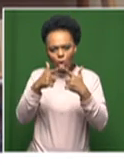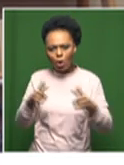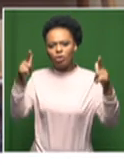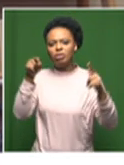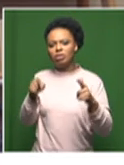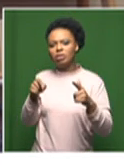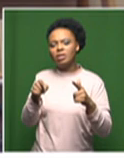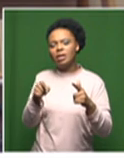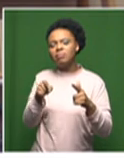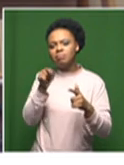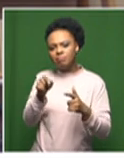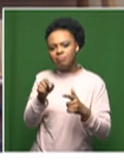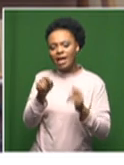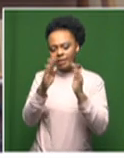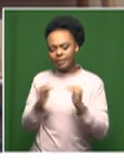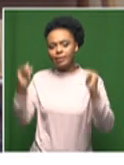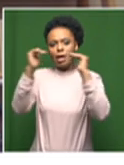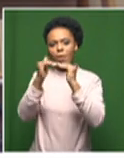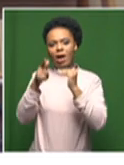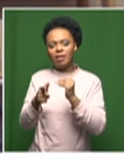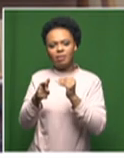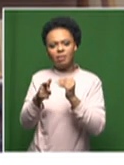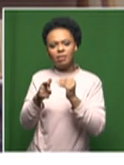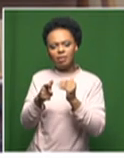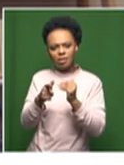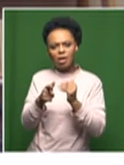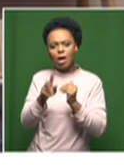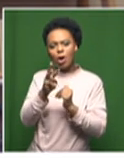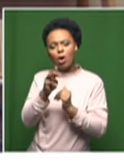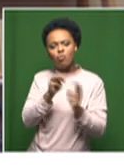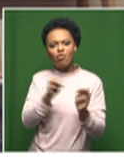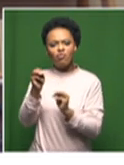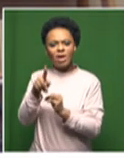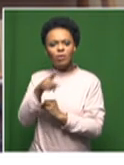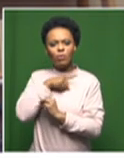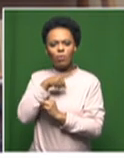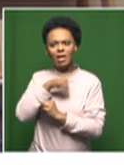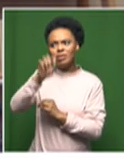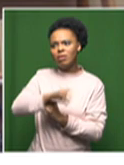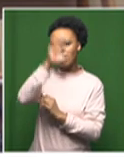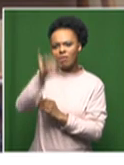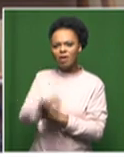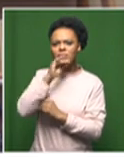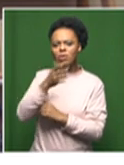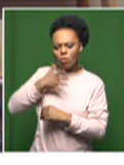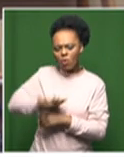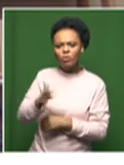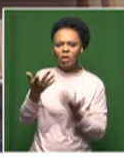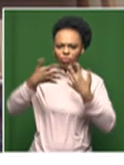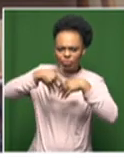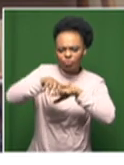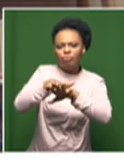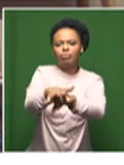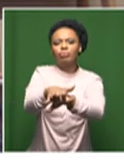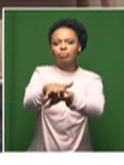Democracy movement. That for me is another sign of how we as South Africans want to come together across various